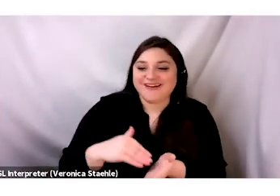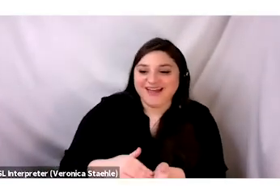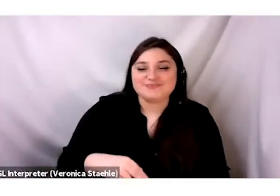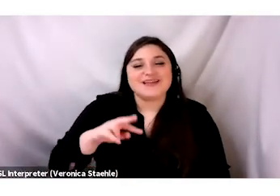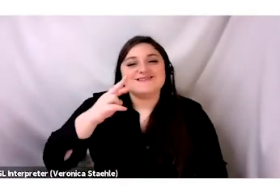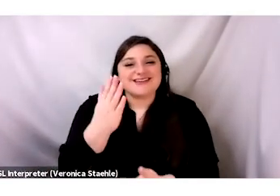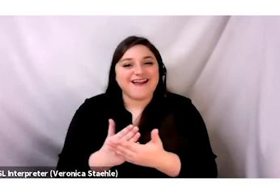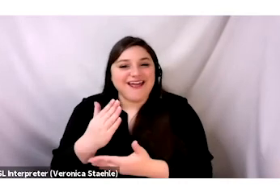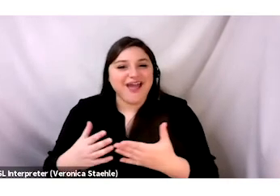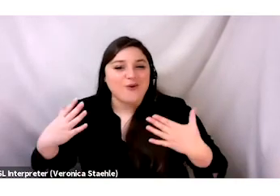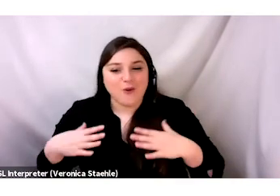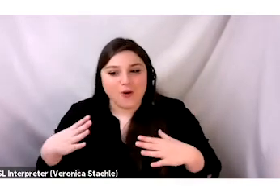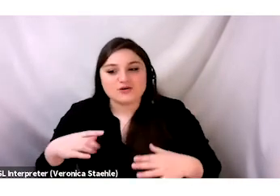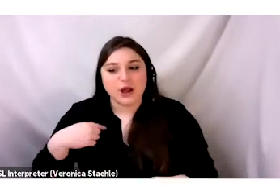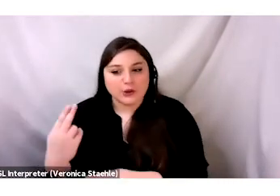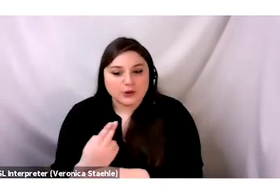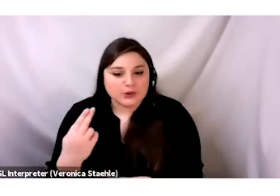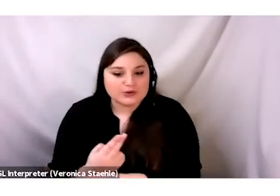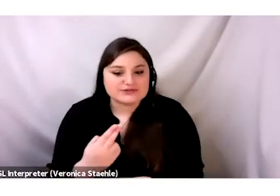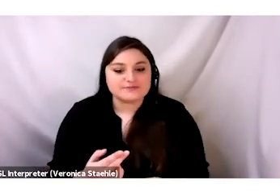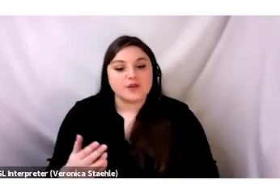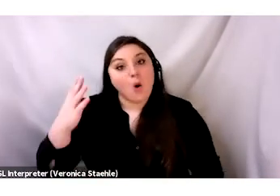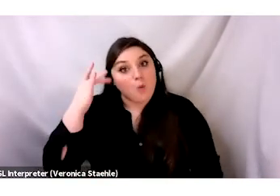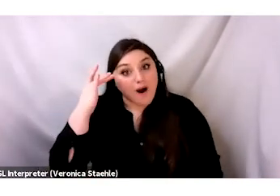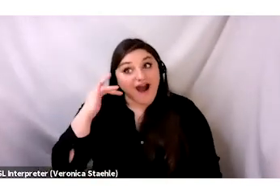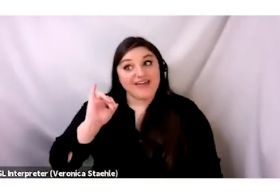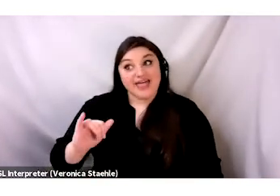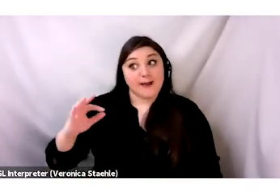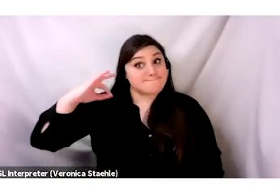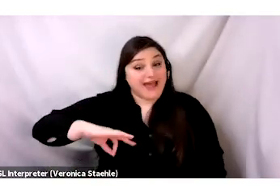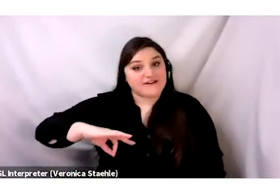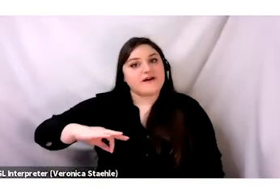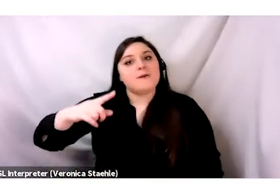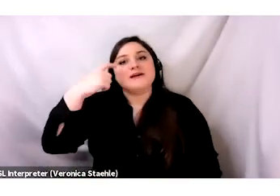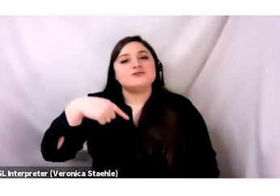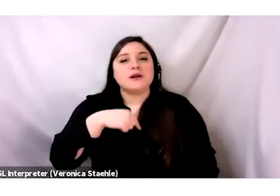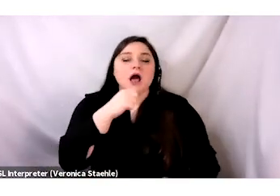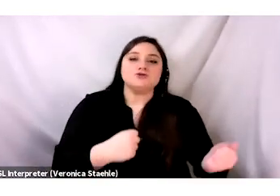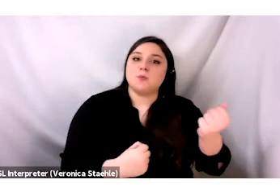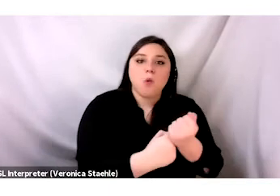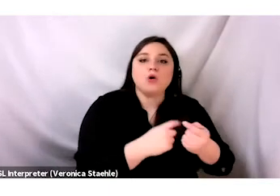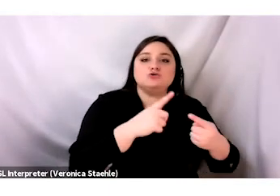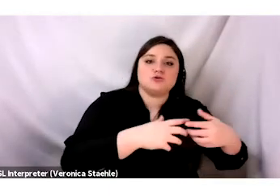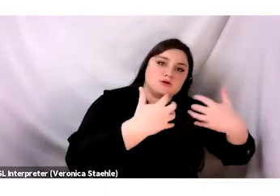like the production side, where we're not encouraging sort of the production of new clothing,